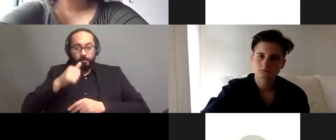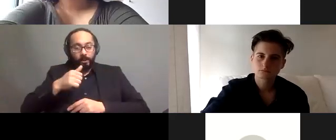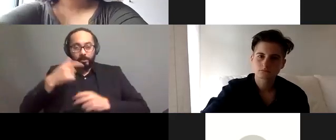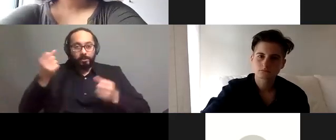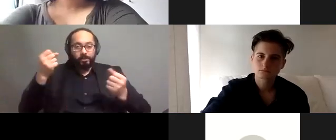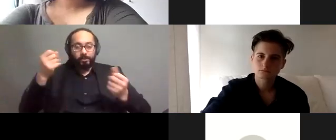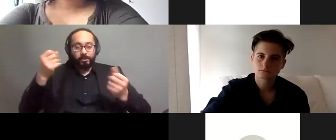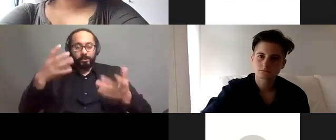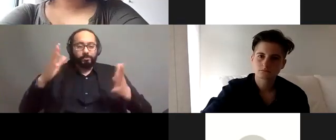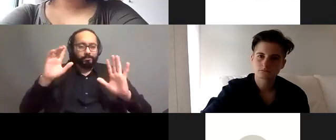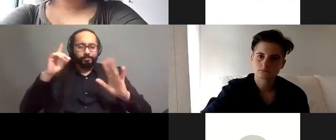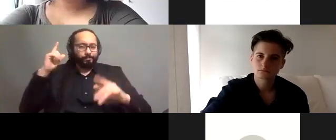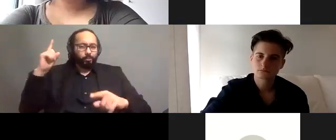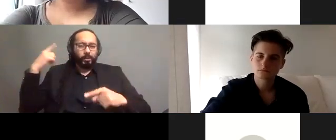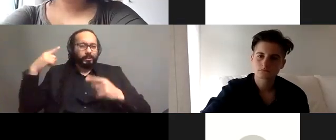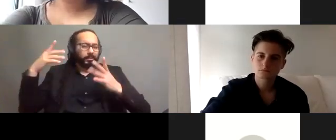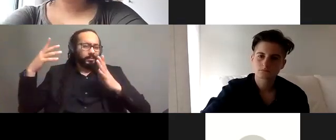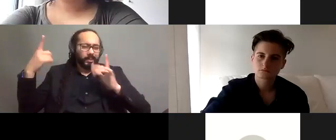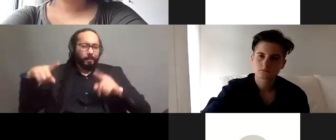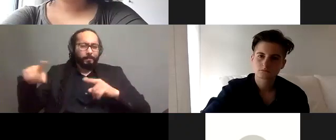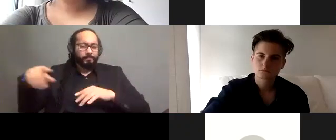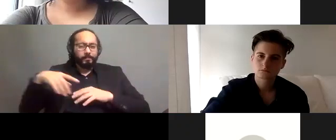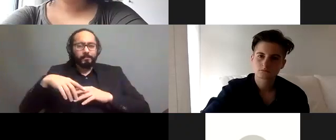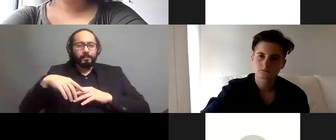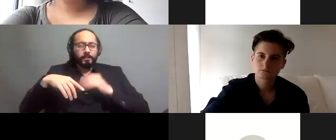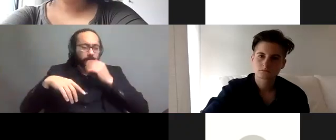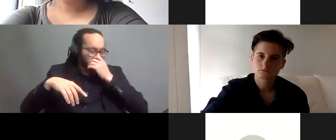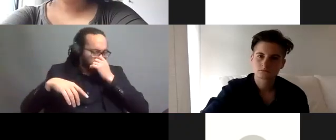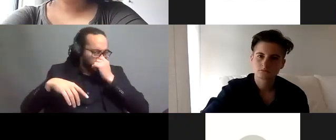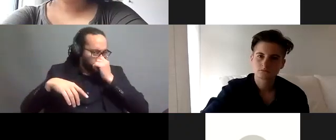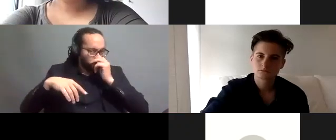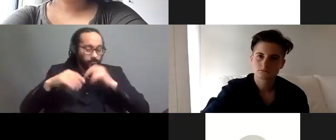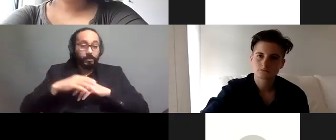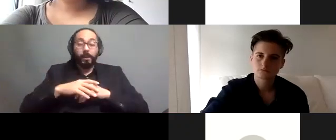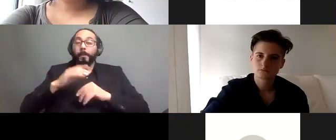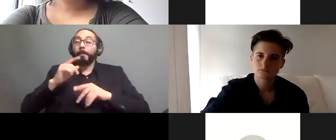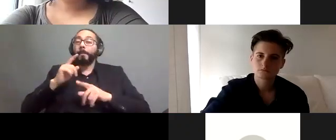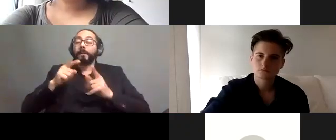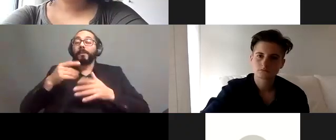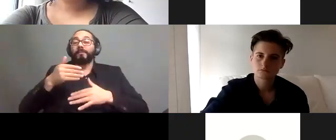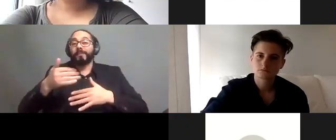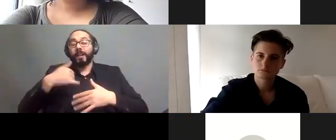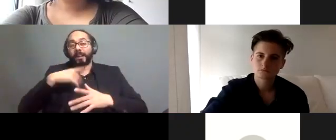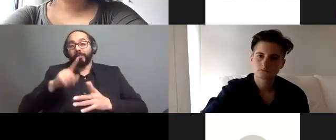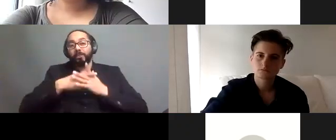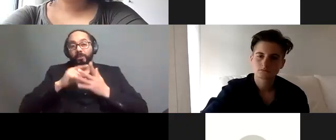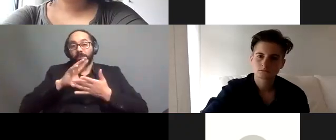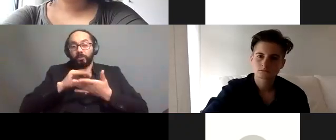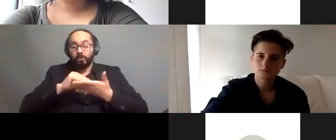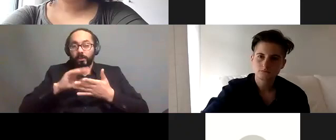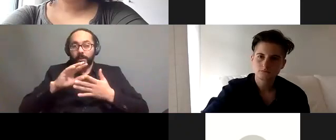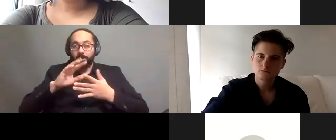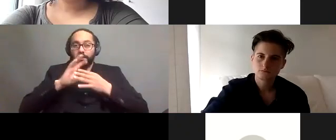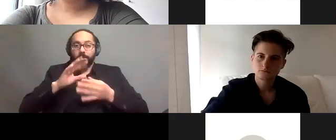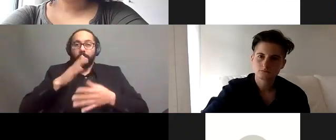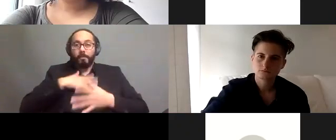Within that time frame, right before and just after, I was really starting to tap in and learn about my Indigenous lineage. I